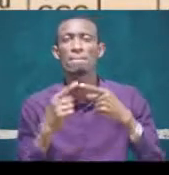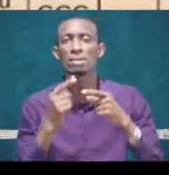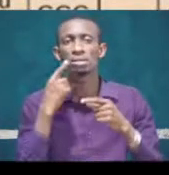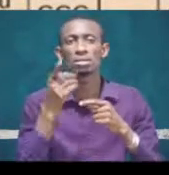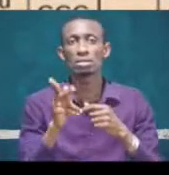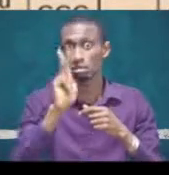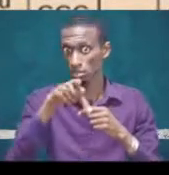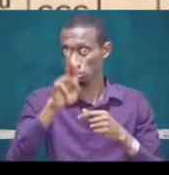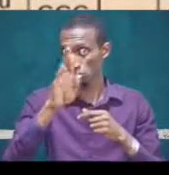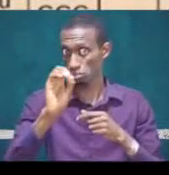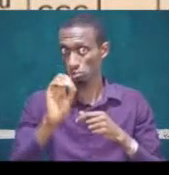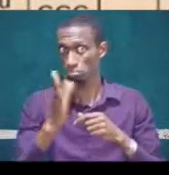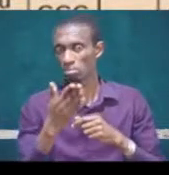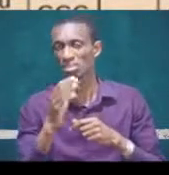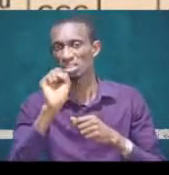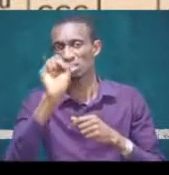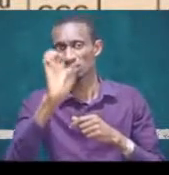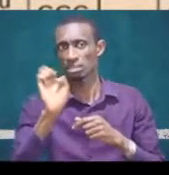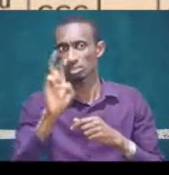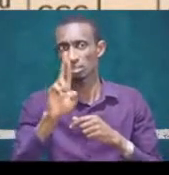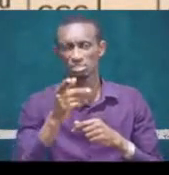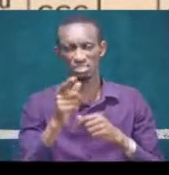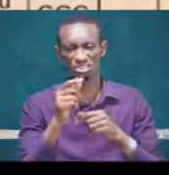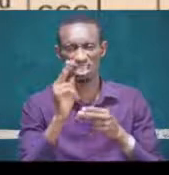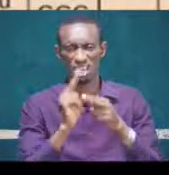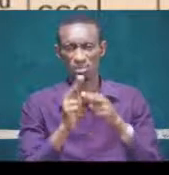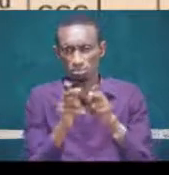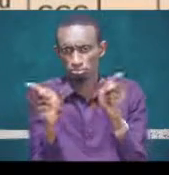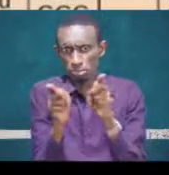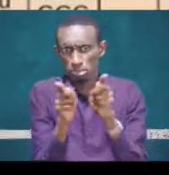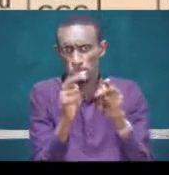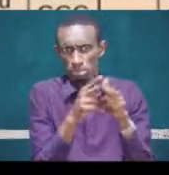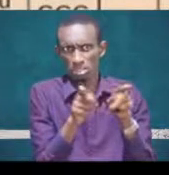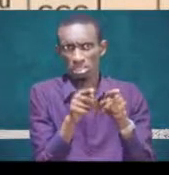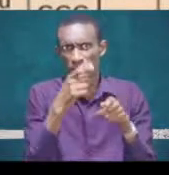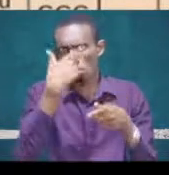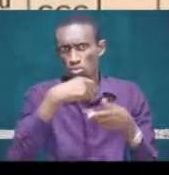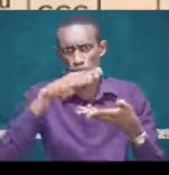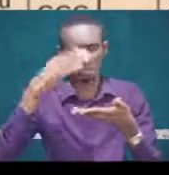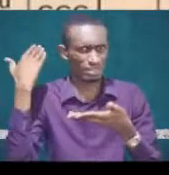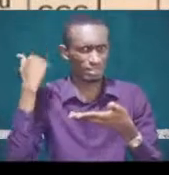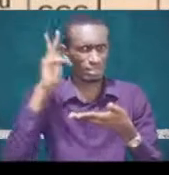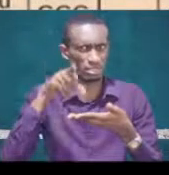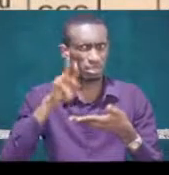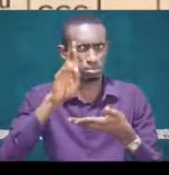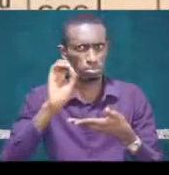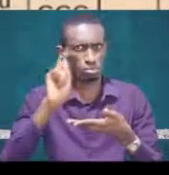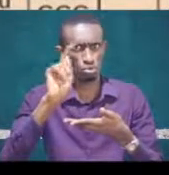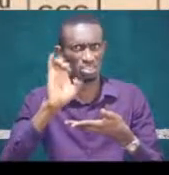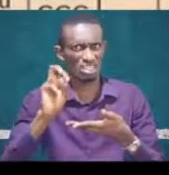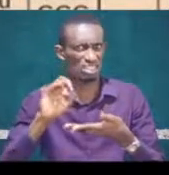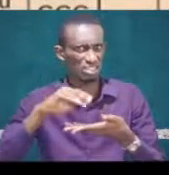like pro, we have SAR. These are short names, as you remember, those who have been studying about proteins in senior 4 and S5 as